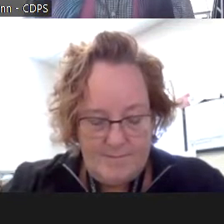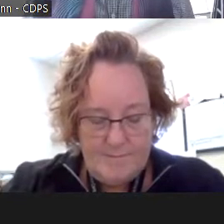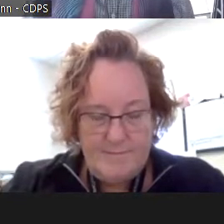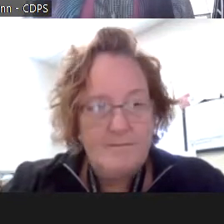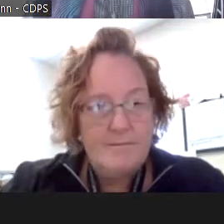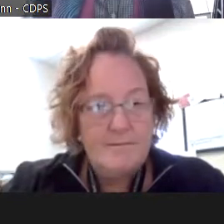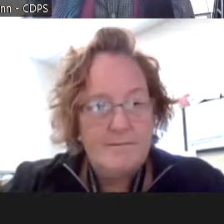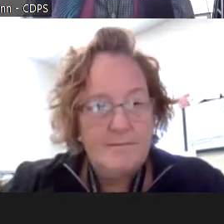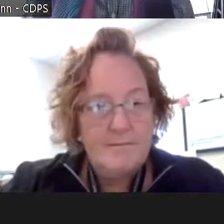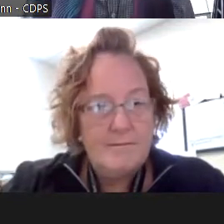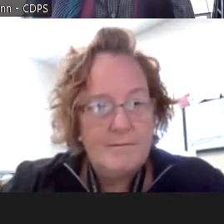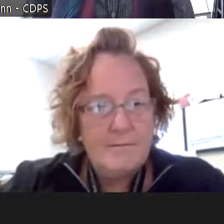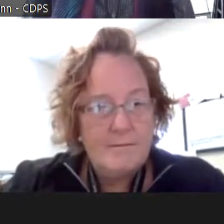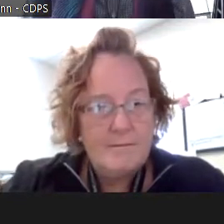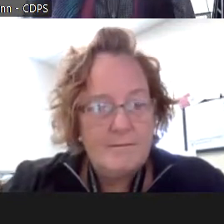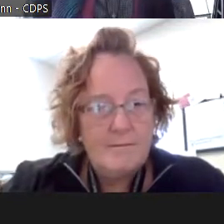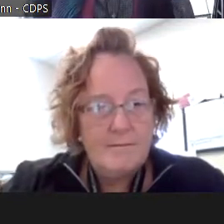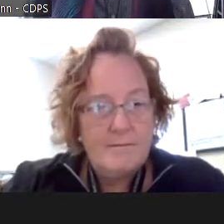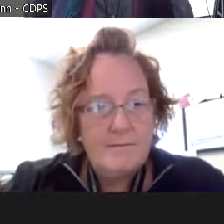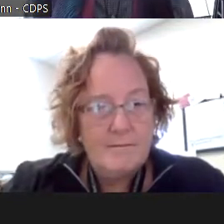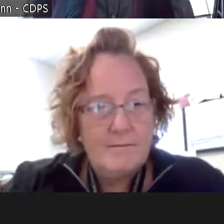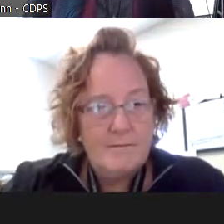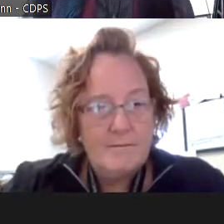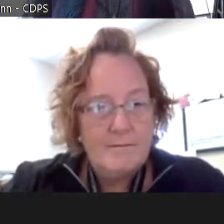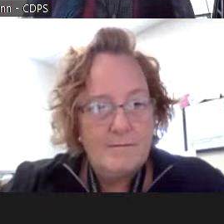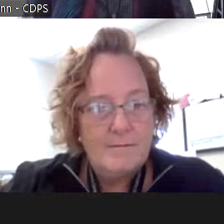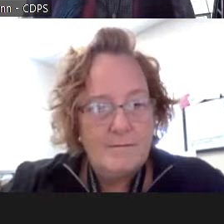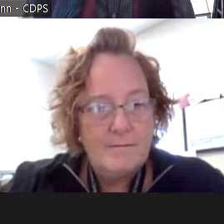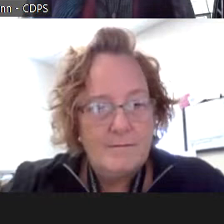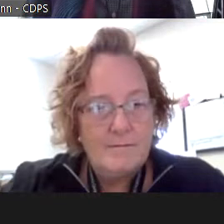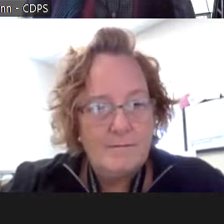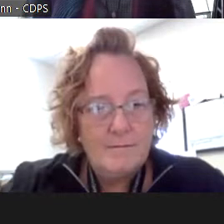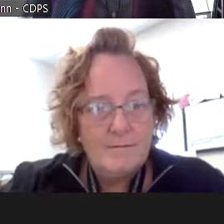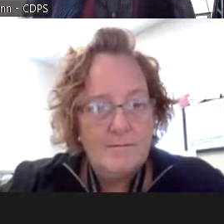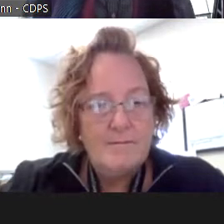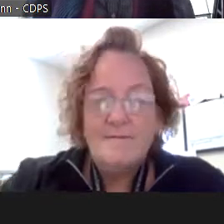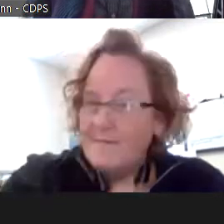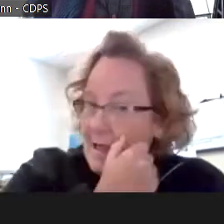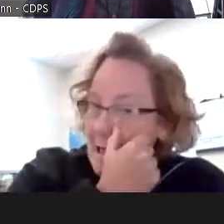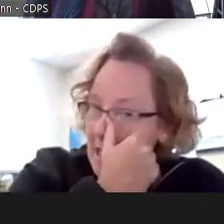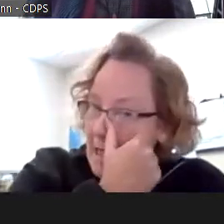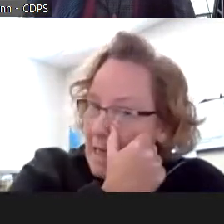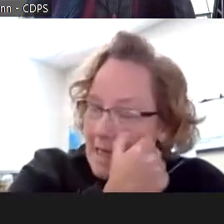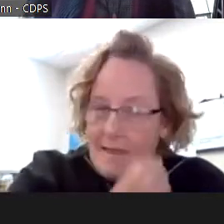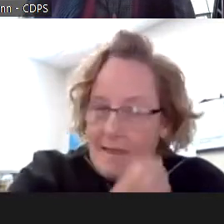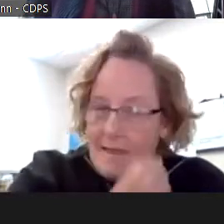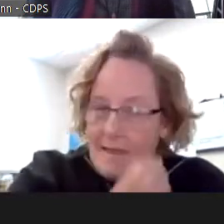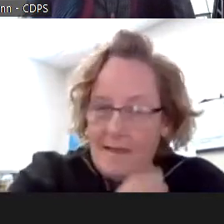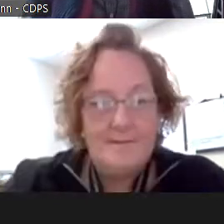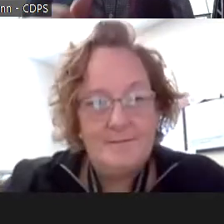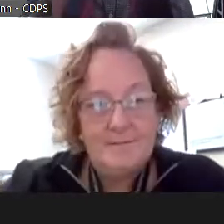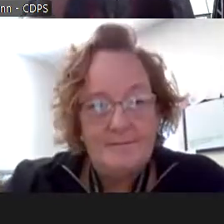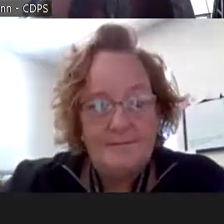Well, I'm on a very preliminary, very beginning stage right now, because I just came on board out here in this area.